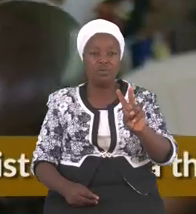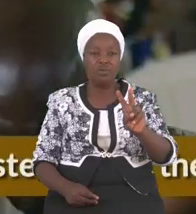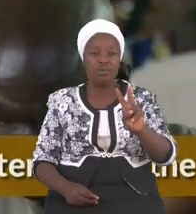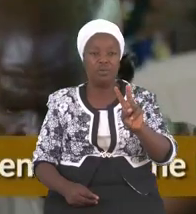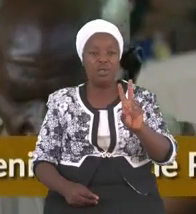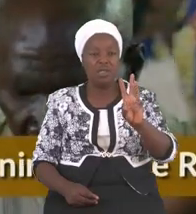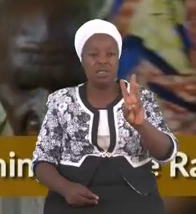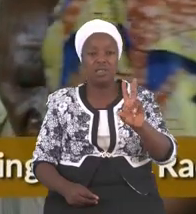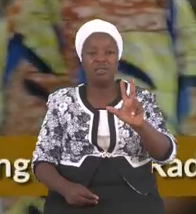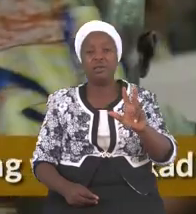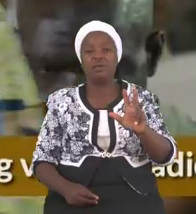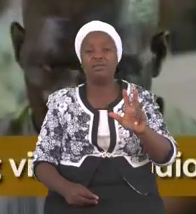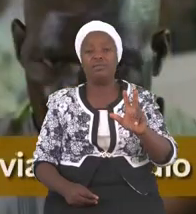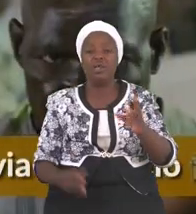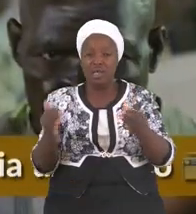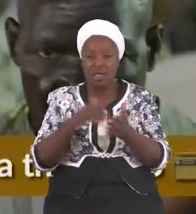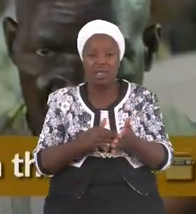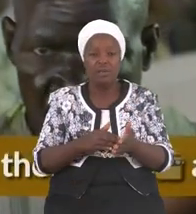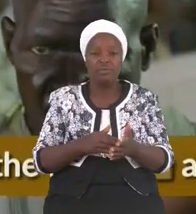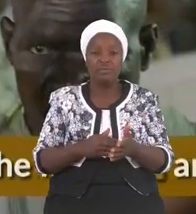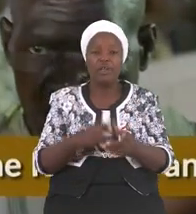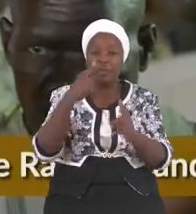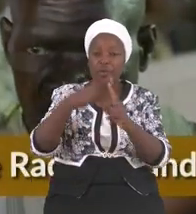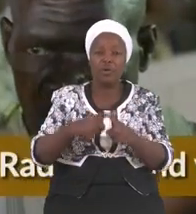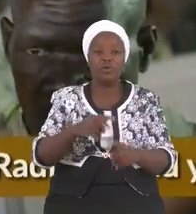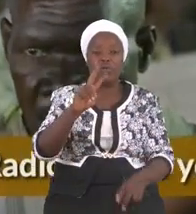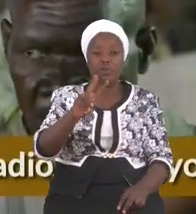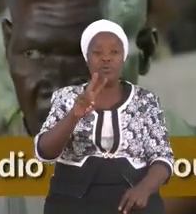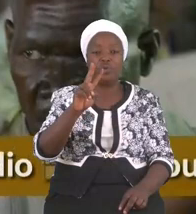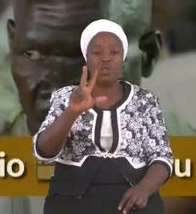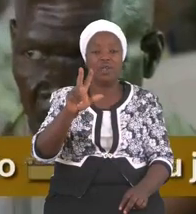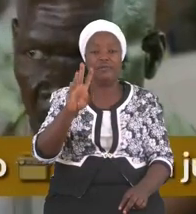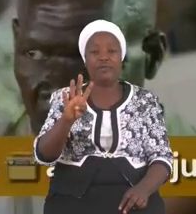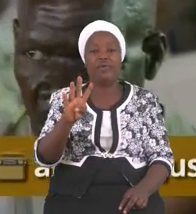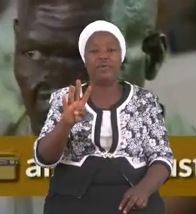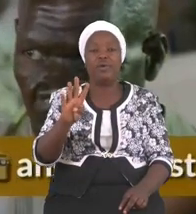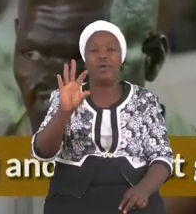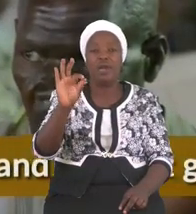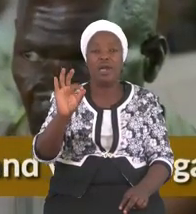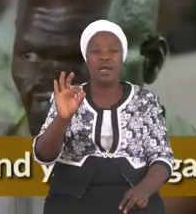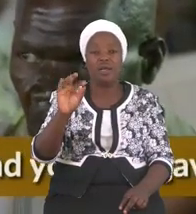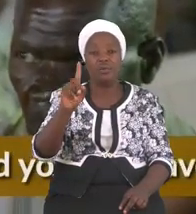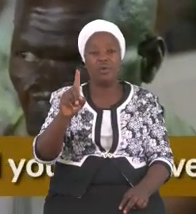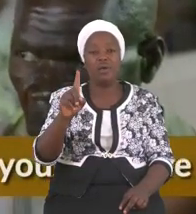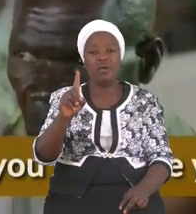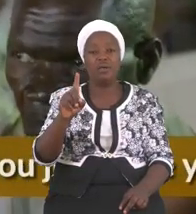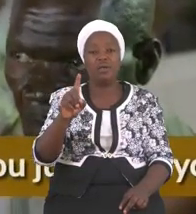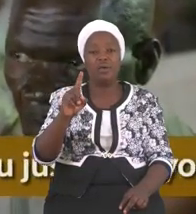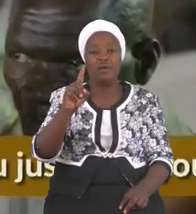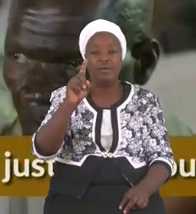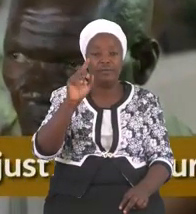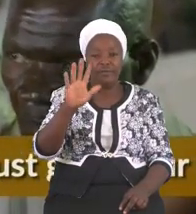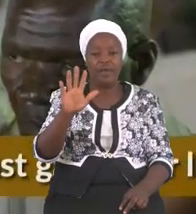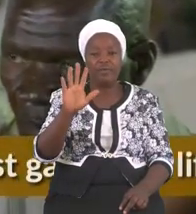+234 91 54 44 92 63. I pick it again, +234 91